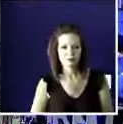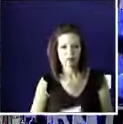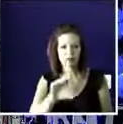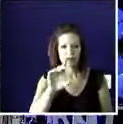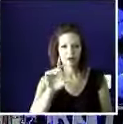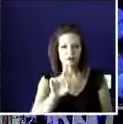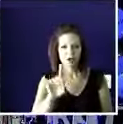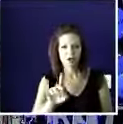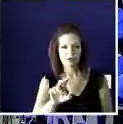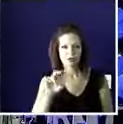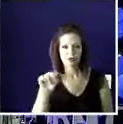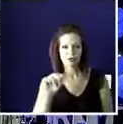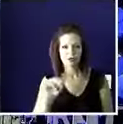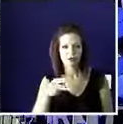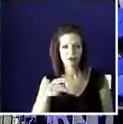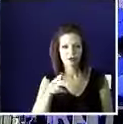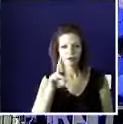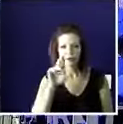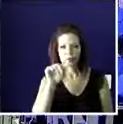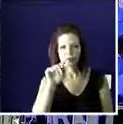Dalton Neil Prater.